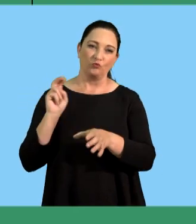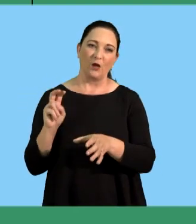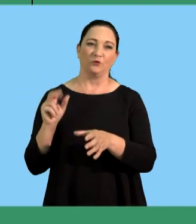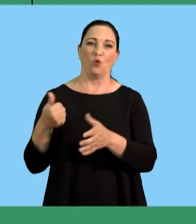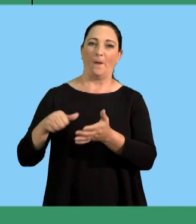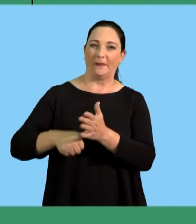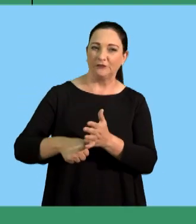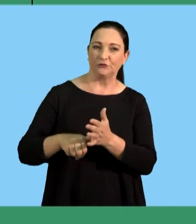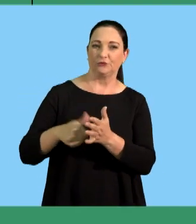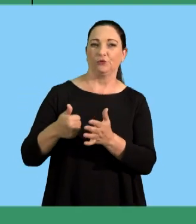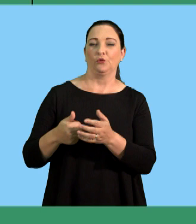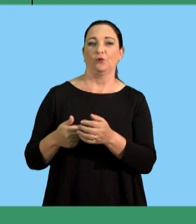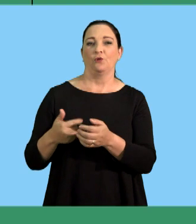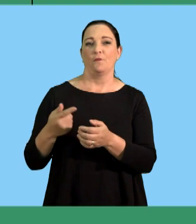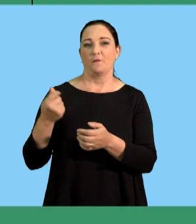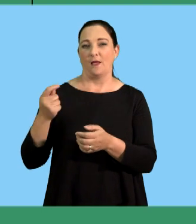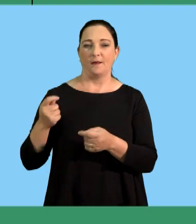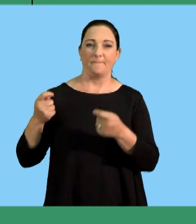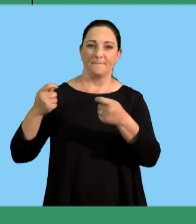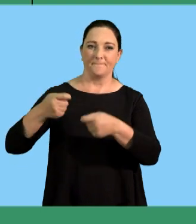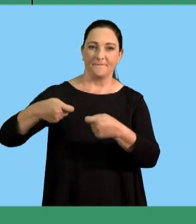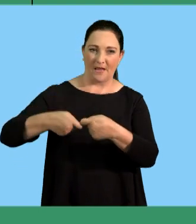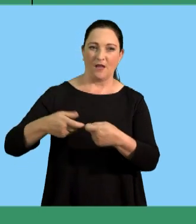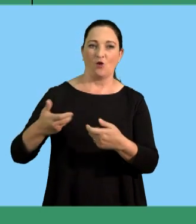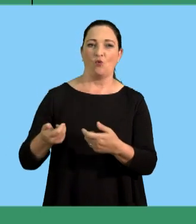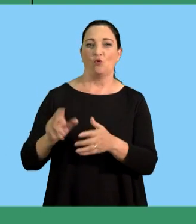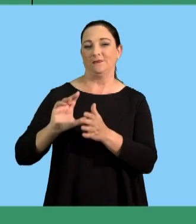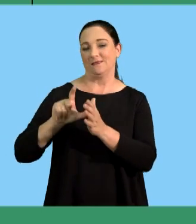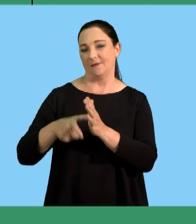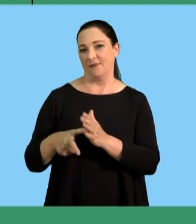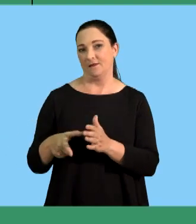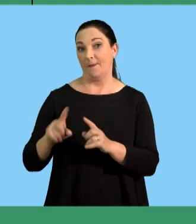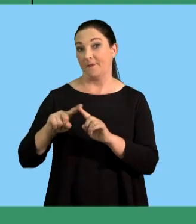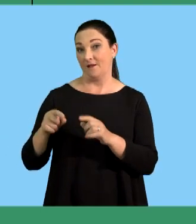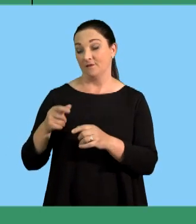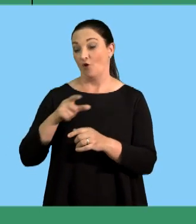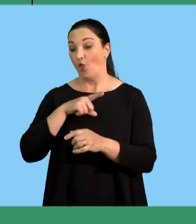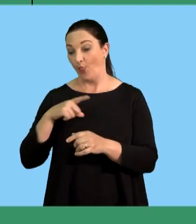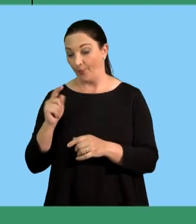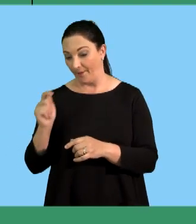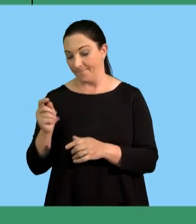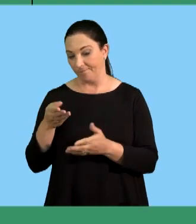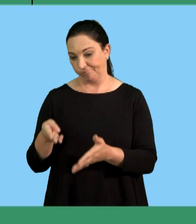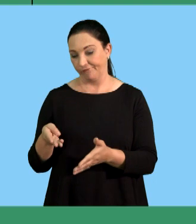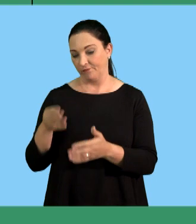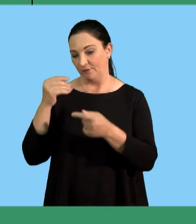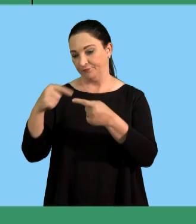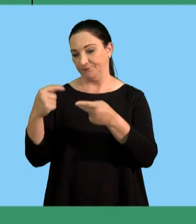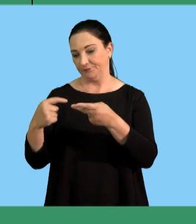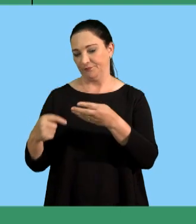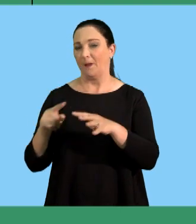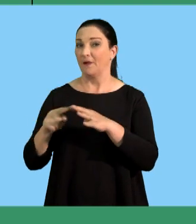we are talking about disability policy. So all your long-term insurance would be applicable mainly